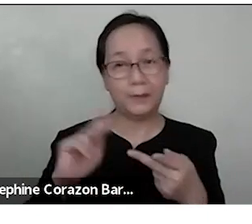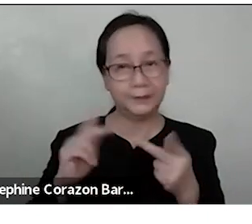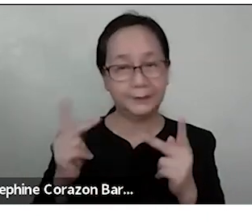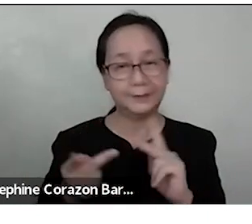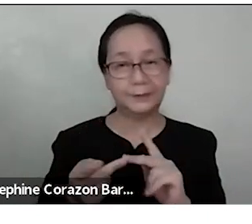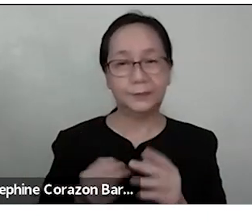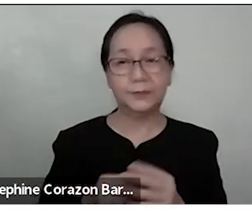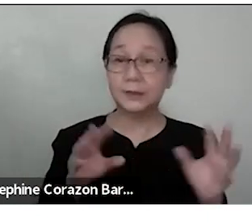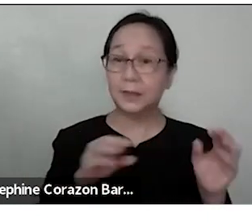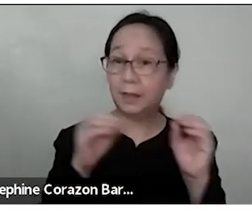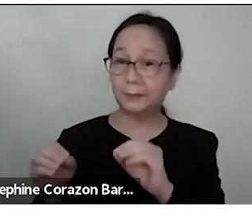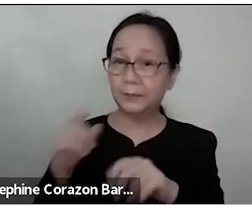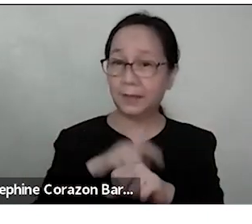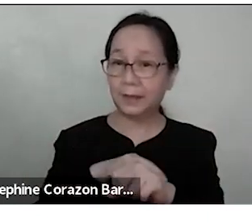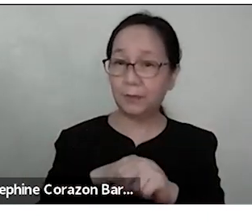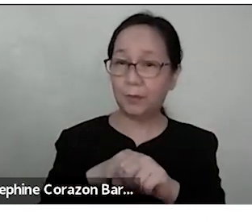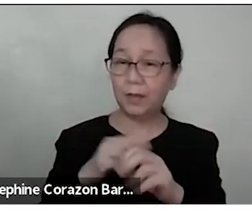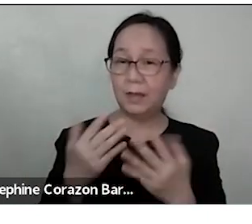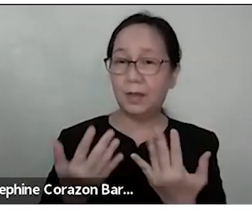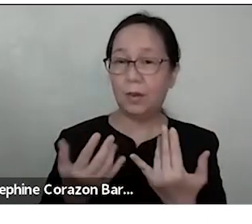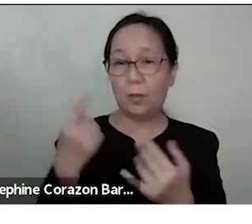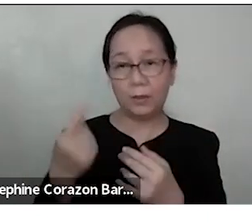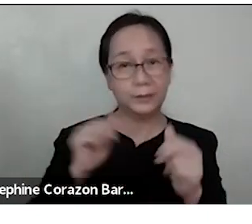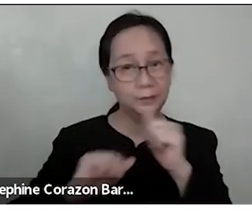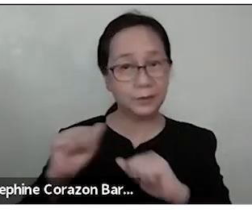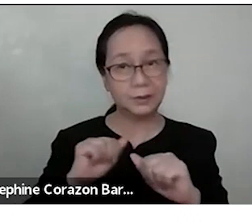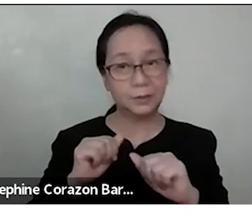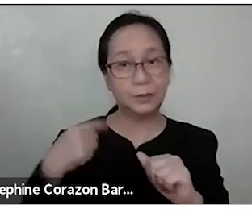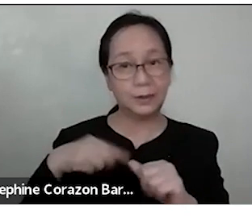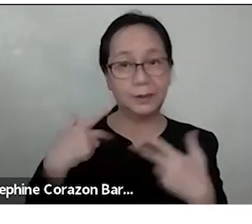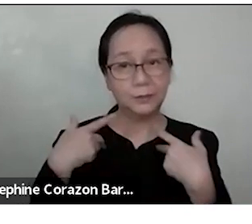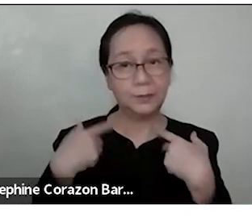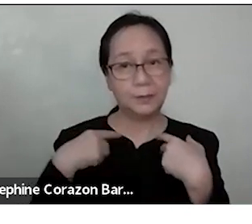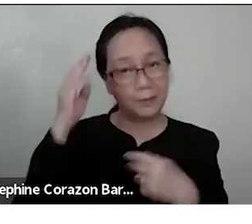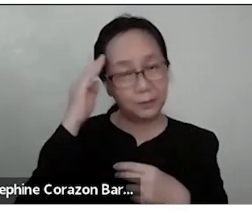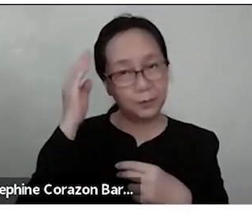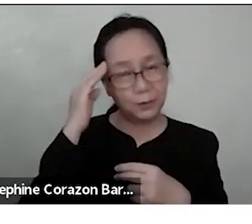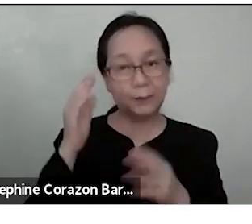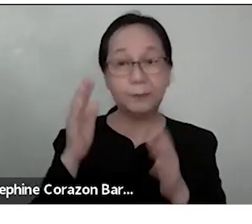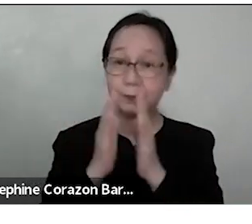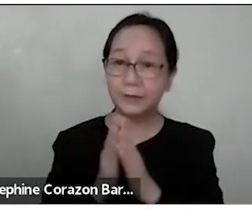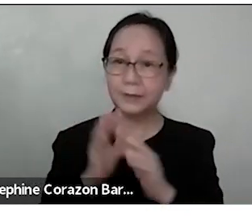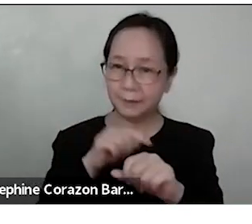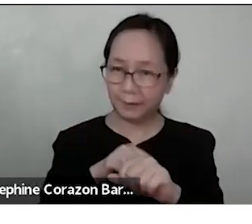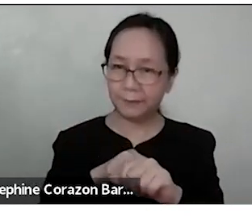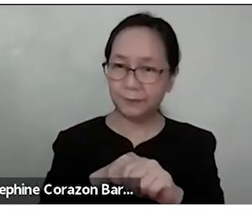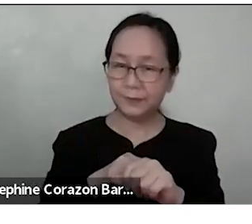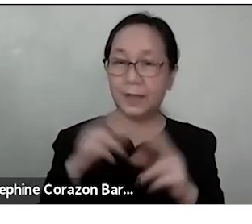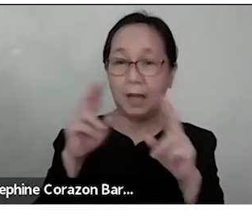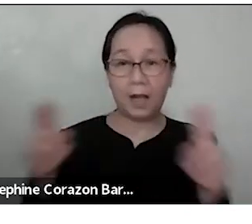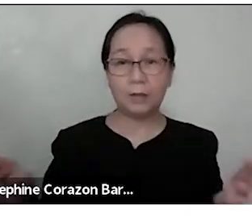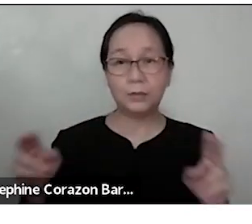on setting up the time of one of our activities, you had to be mindful of the prayer time or house chores time